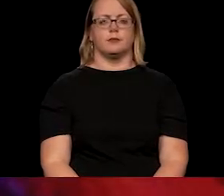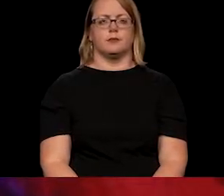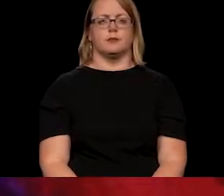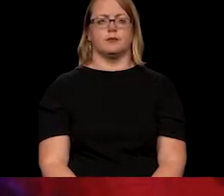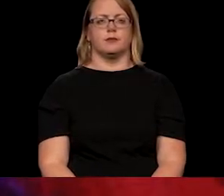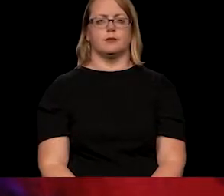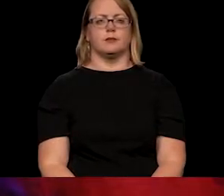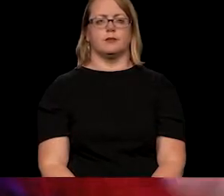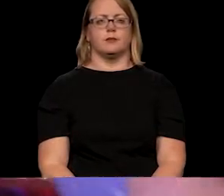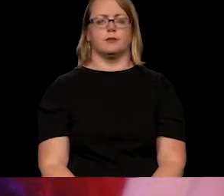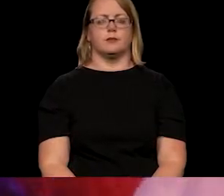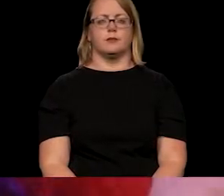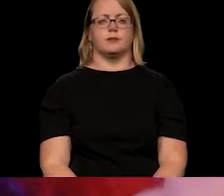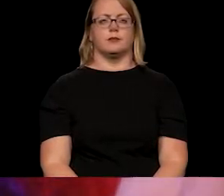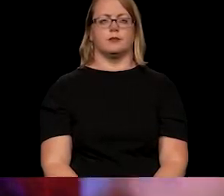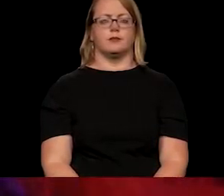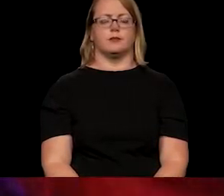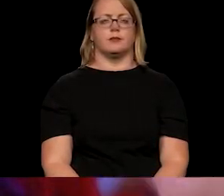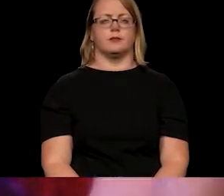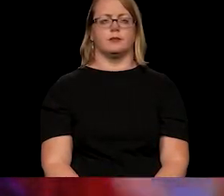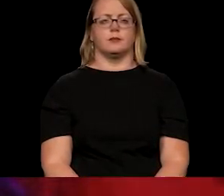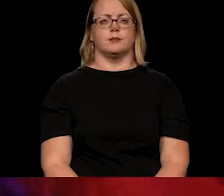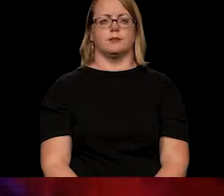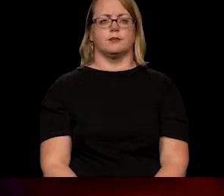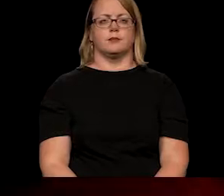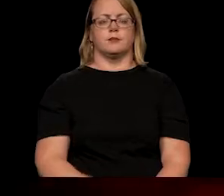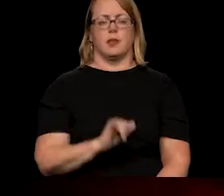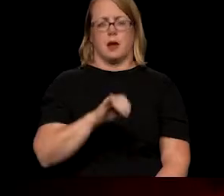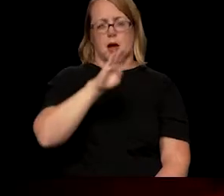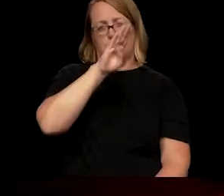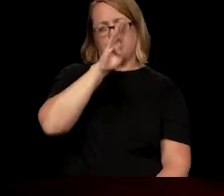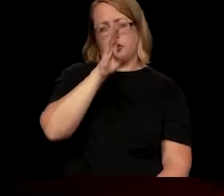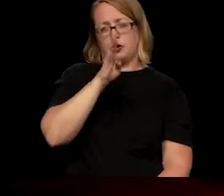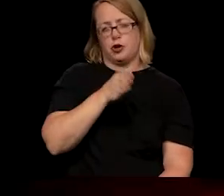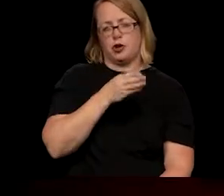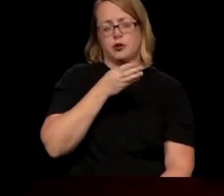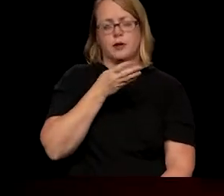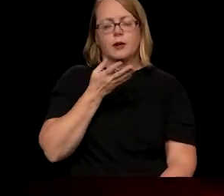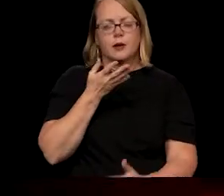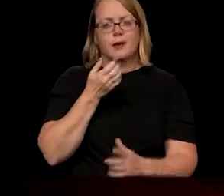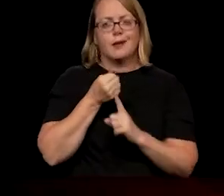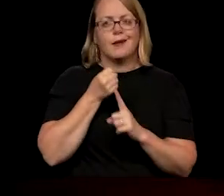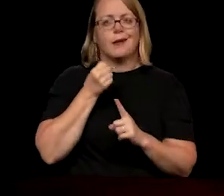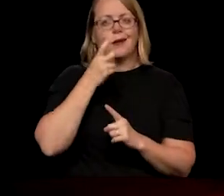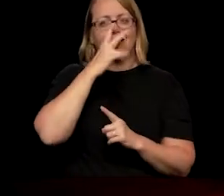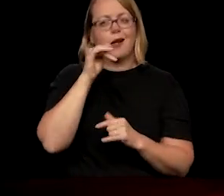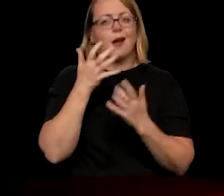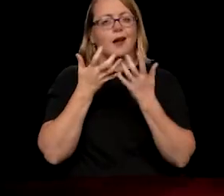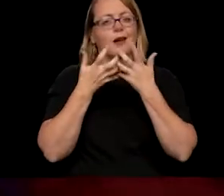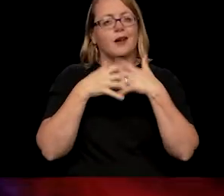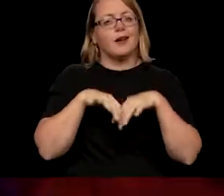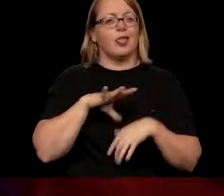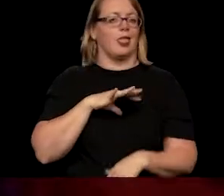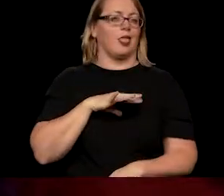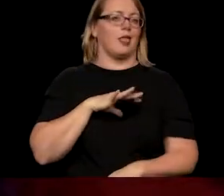And that will make that bump look a little bit more natural. You can add a very small